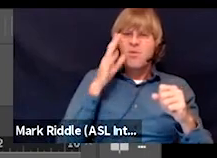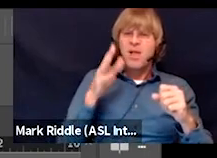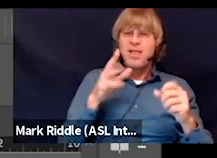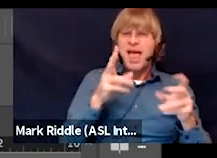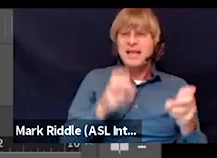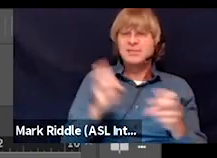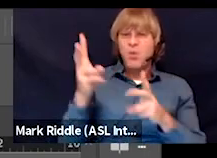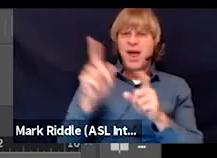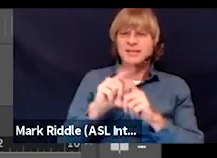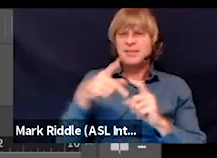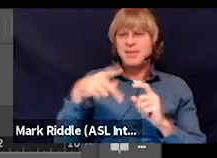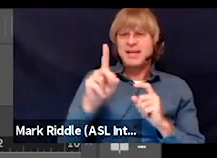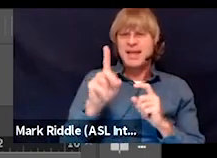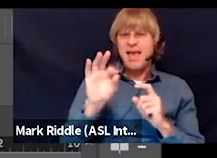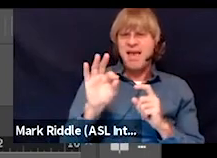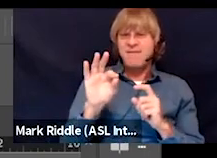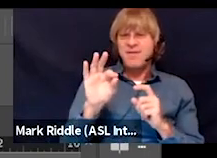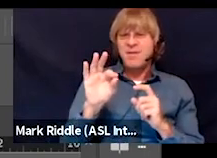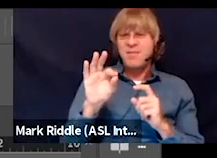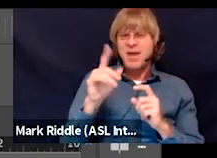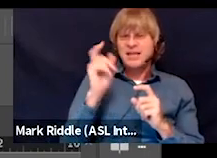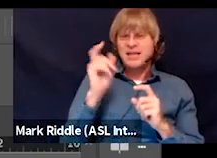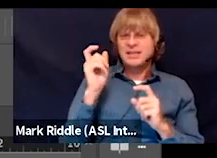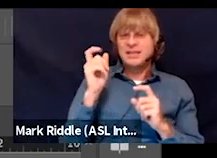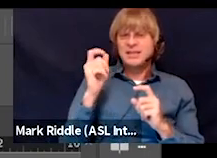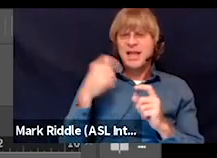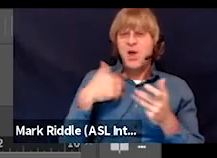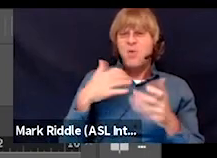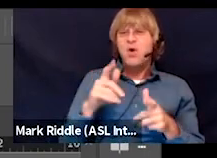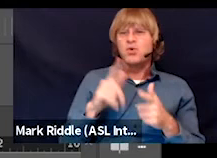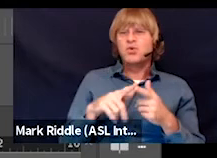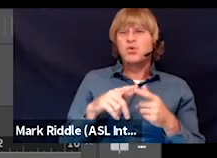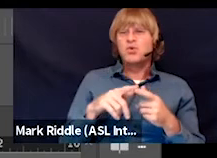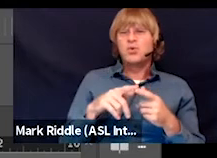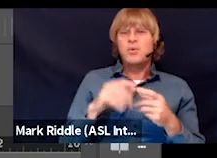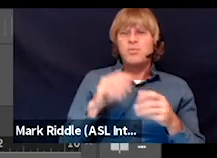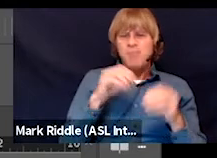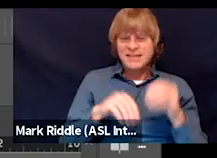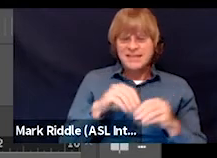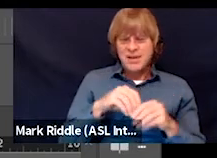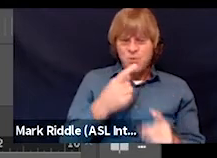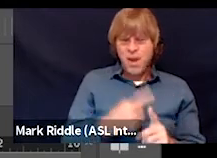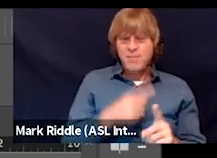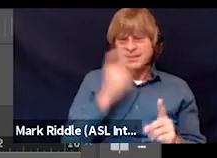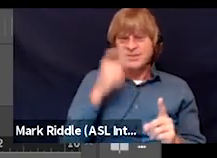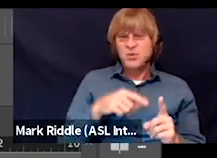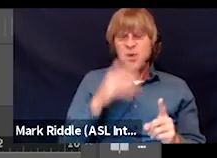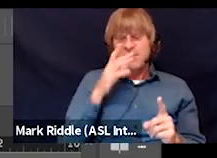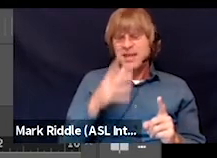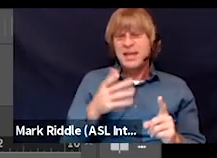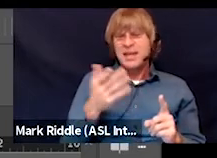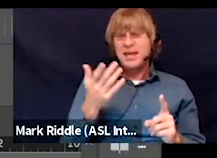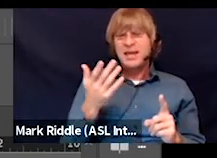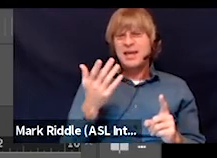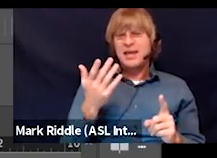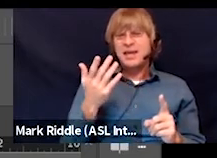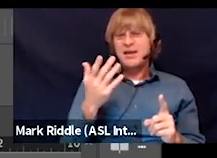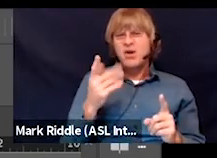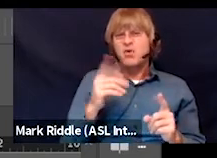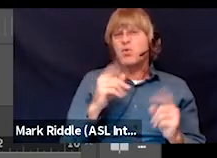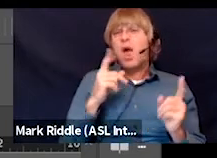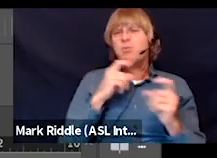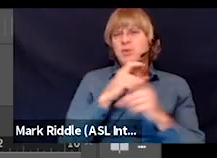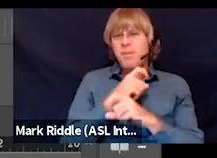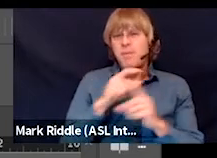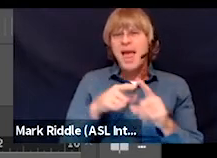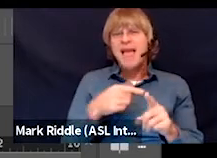it as PDF because I don't want to package it and have everything in there just because it'll be cumbersome. But